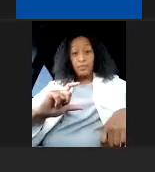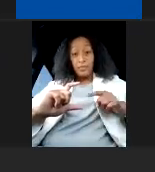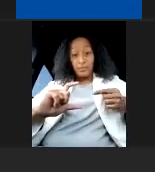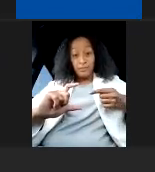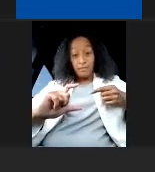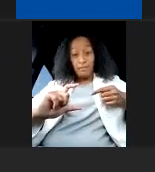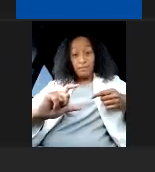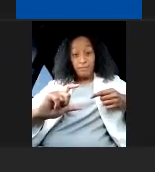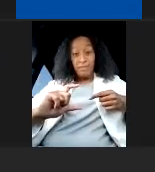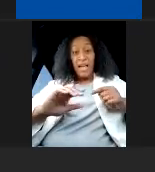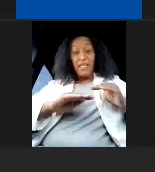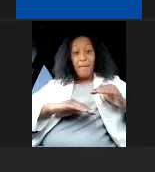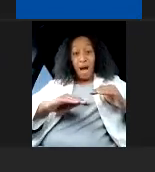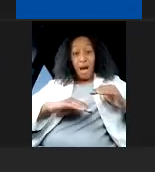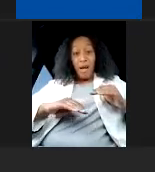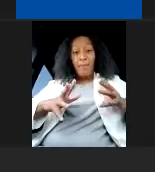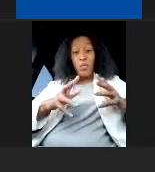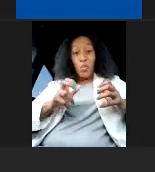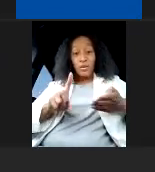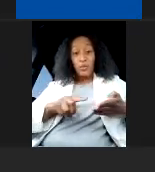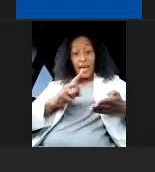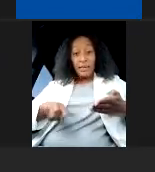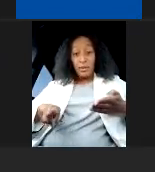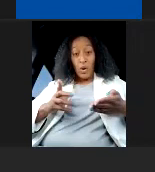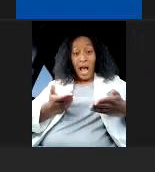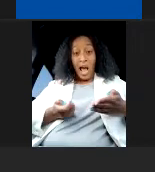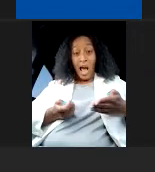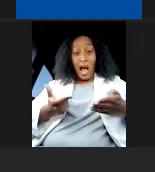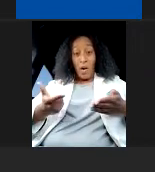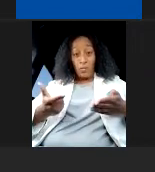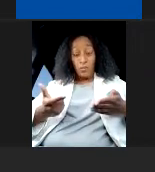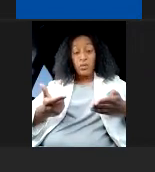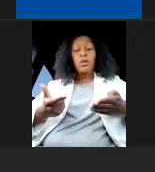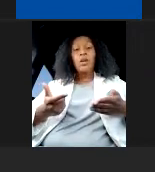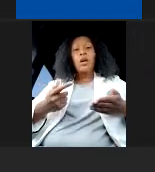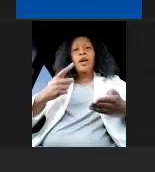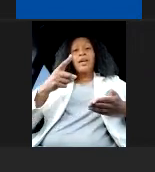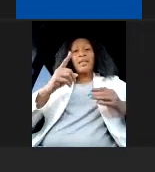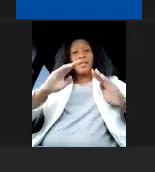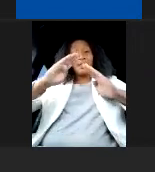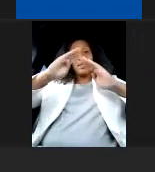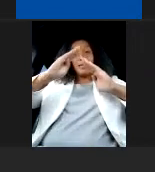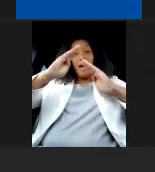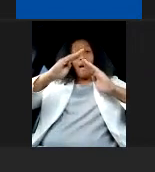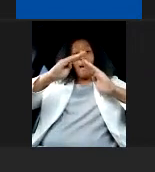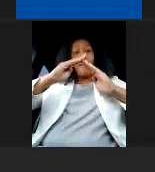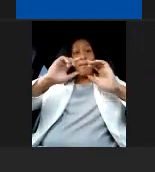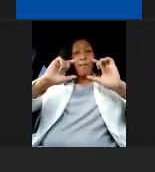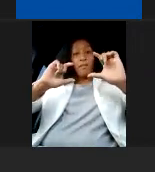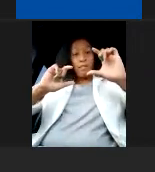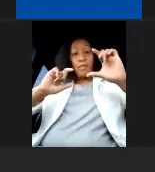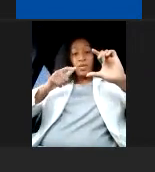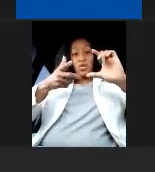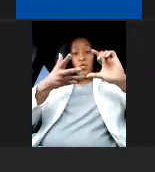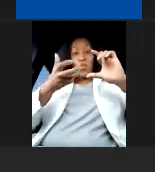cancel out. And the one that's on the top, or the numerator of the conversion factor, is the one you want to